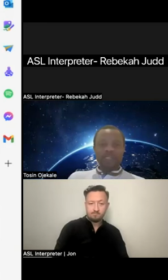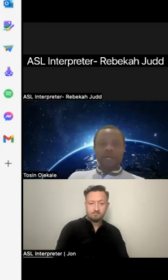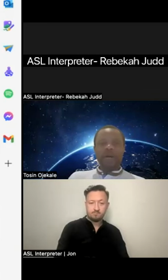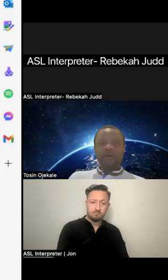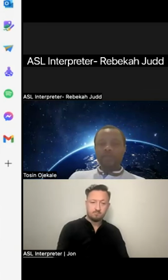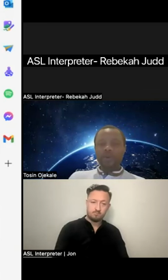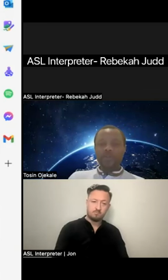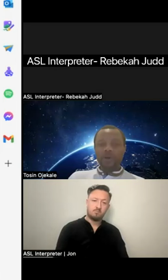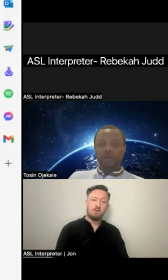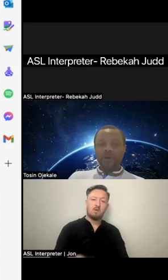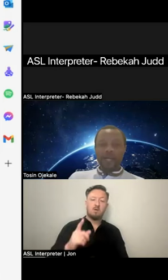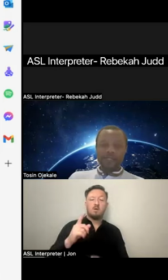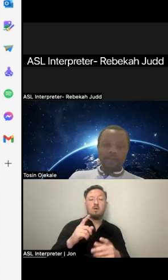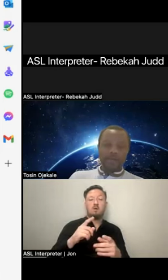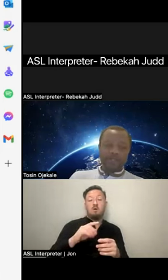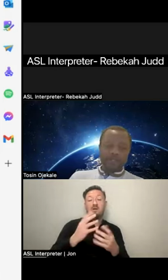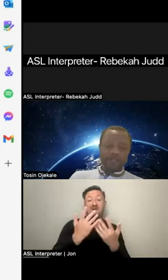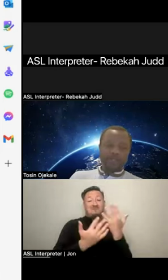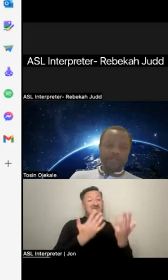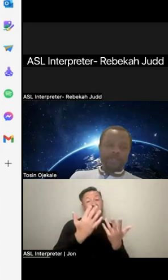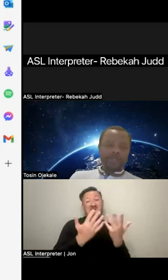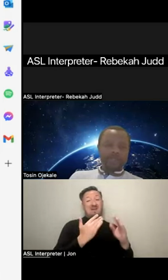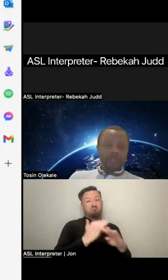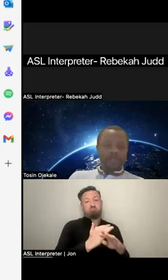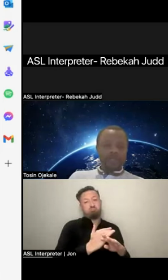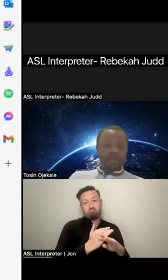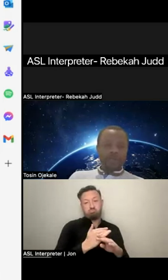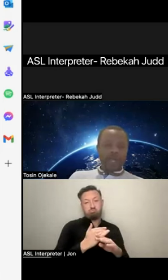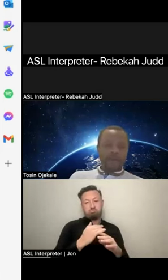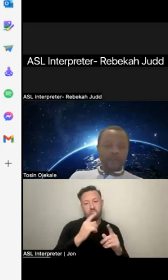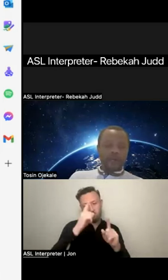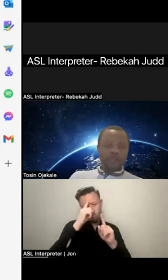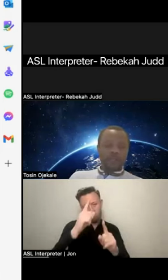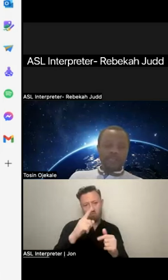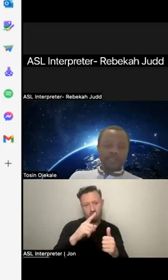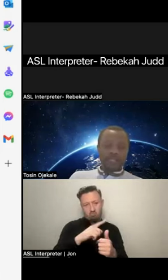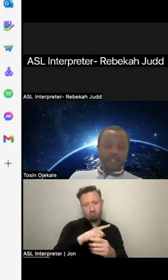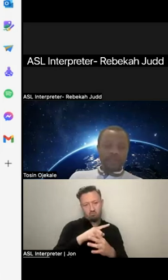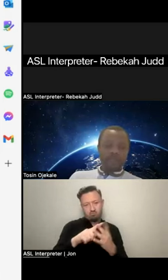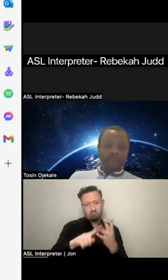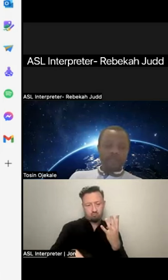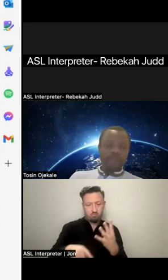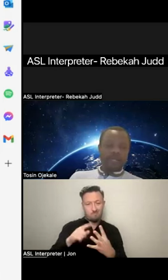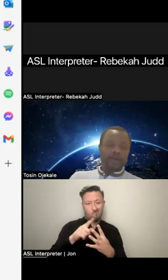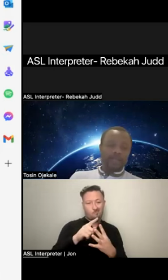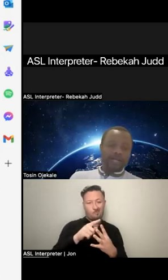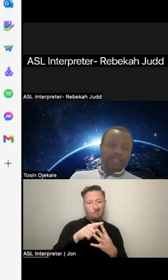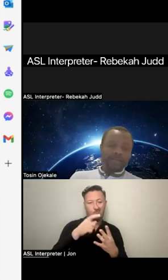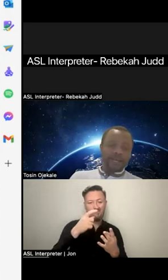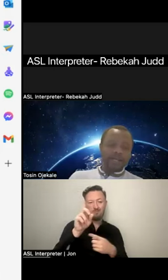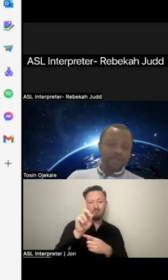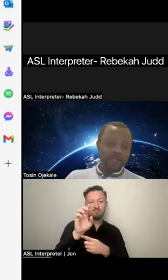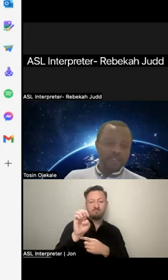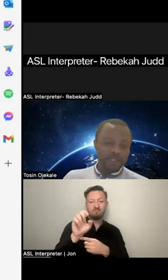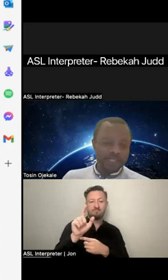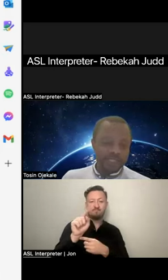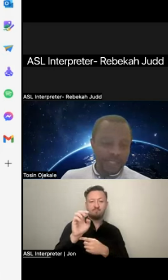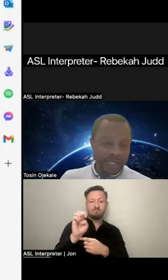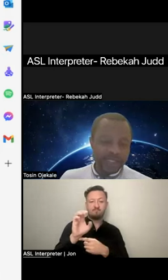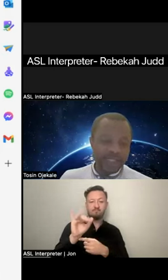So let's talk about the goals of a fire suppression. So we have one, detection. Usually automatic fire